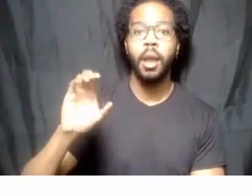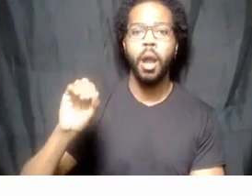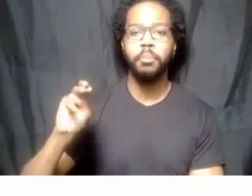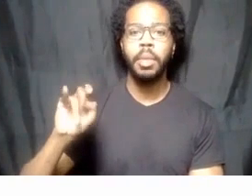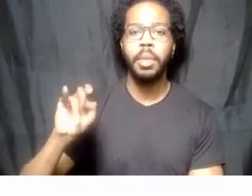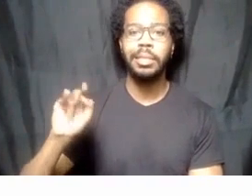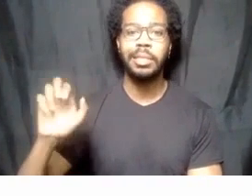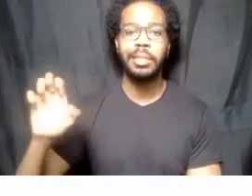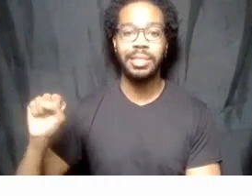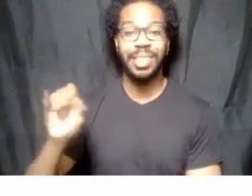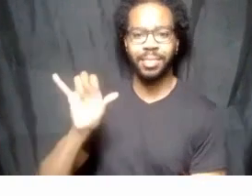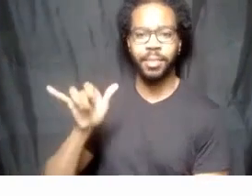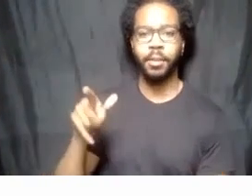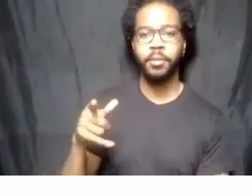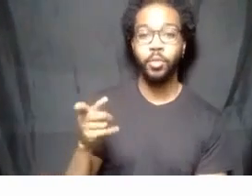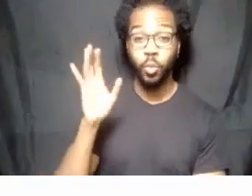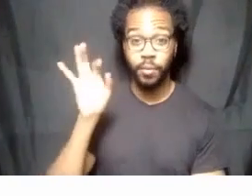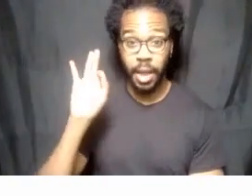find